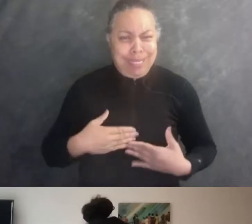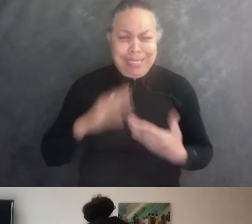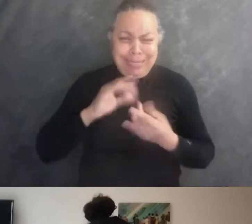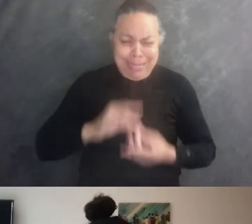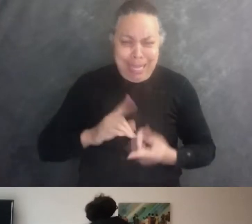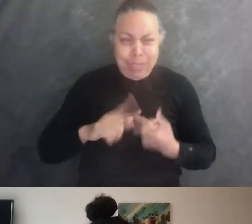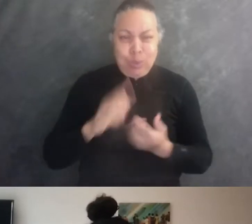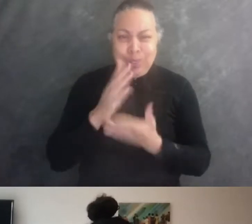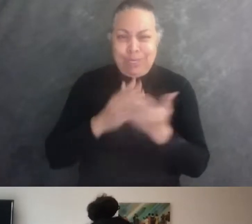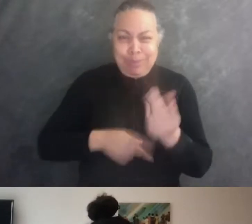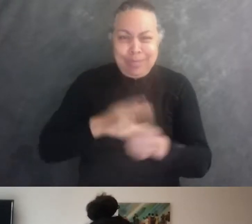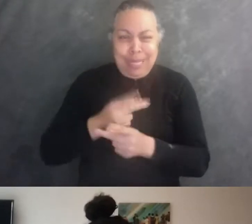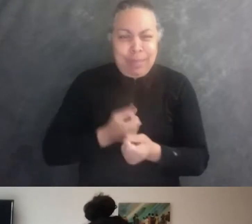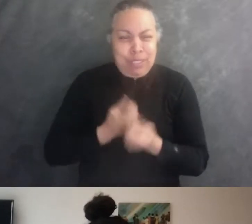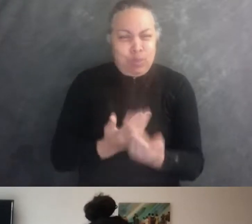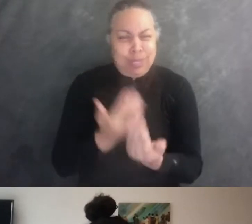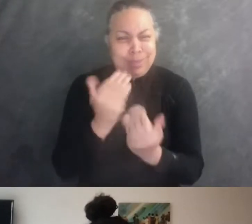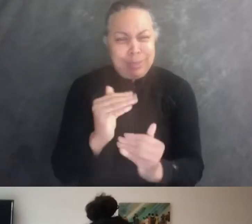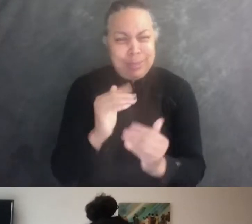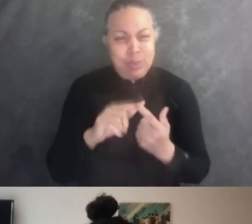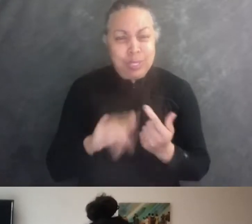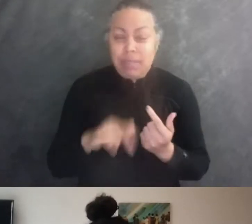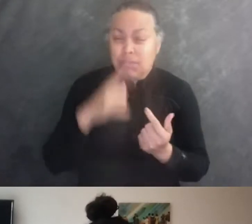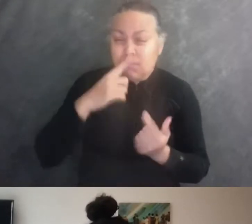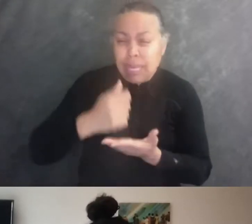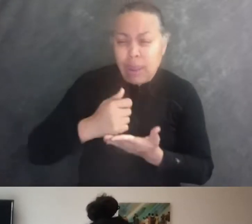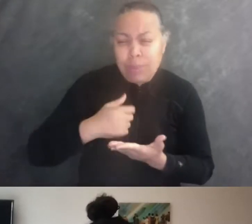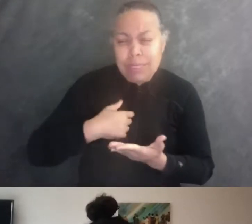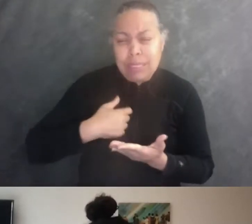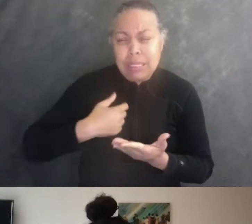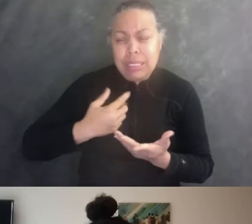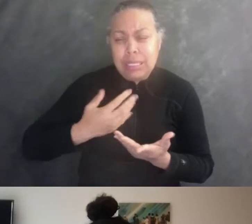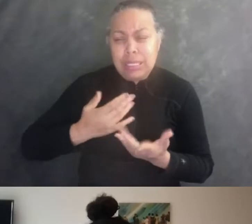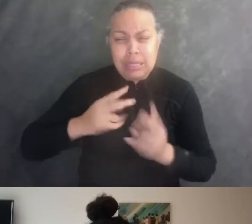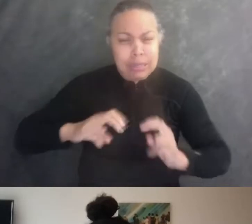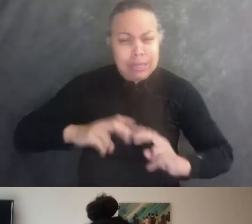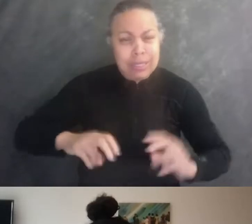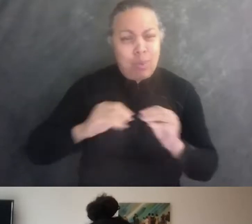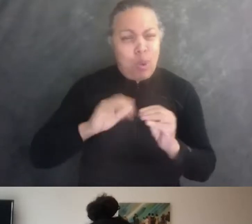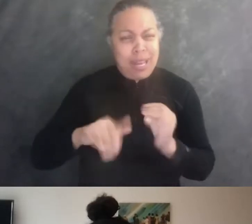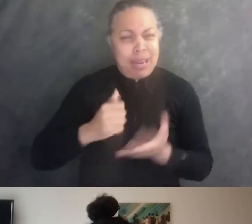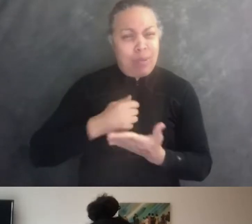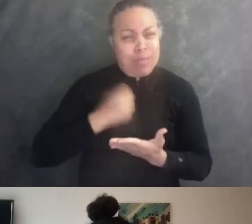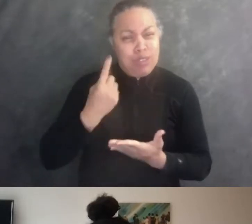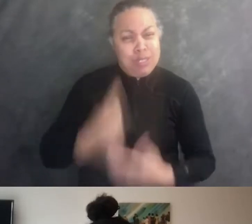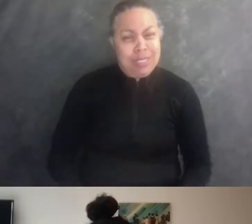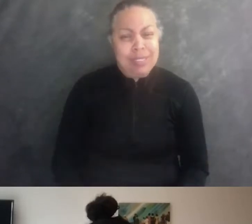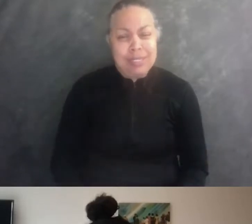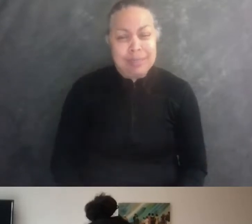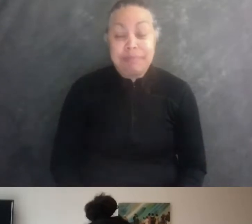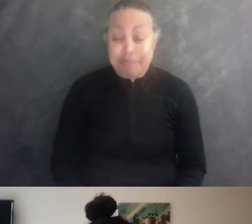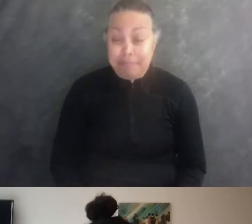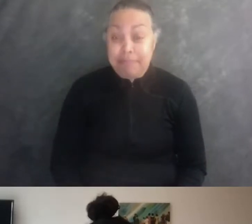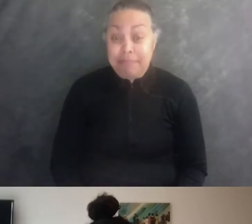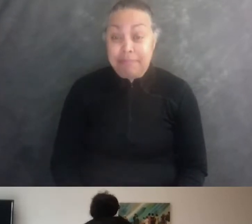forms of expression. Is there something you could help me, could you help me parse that, help me understand that a little bit? Yeah, I could try.